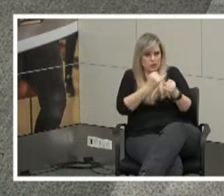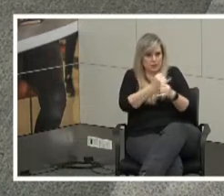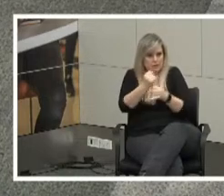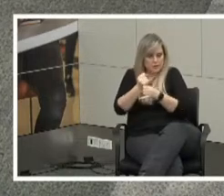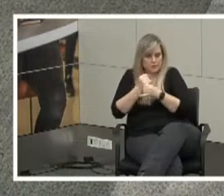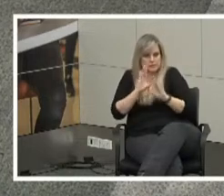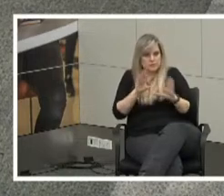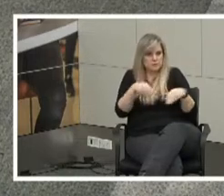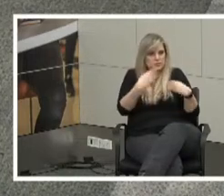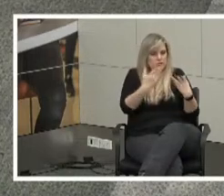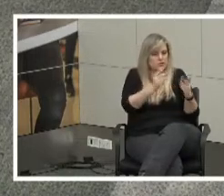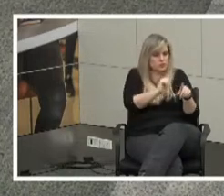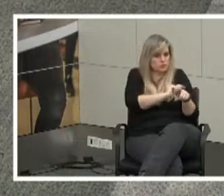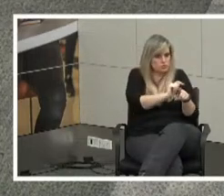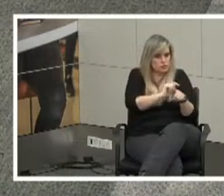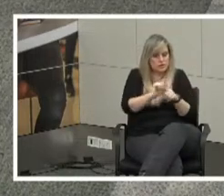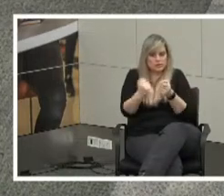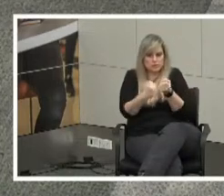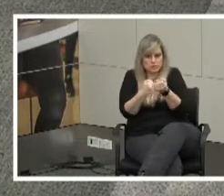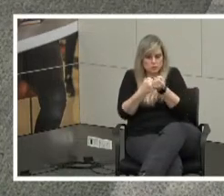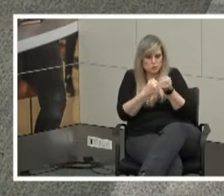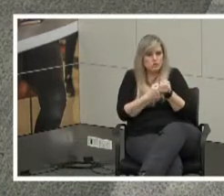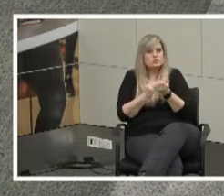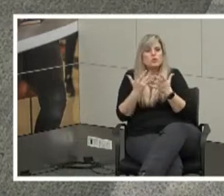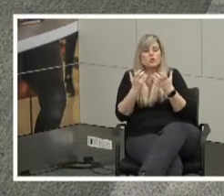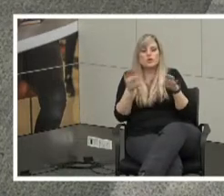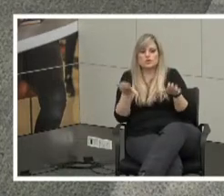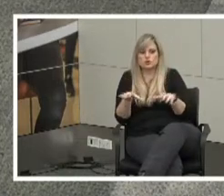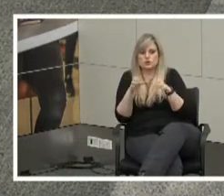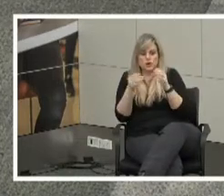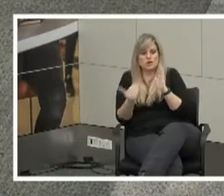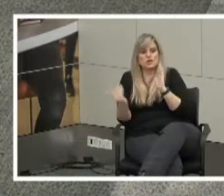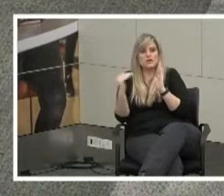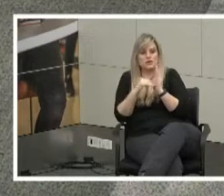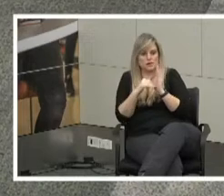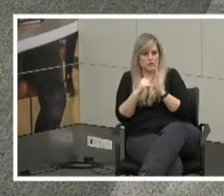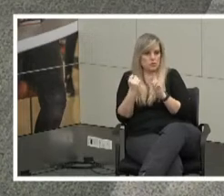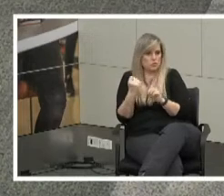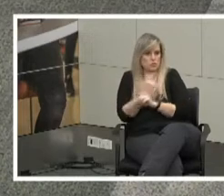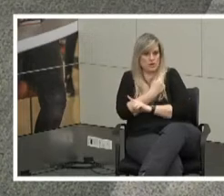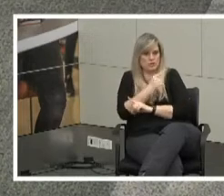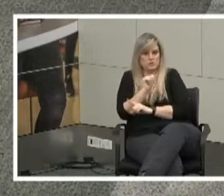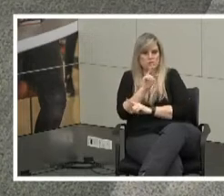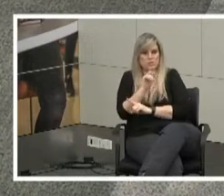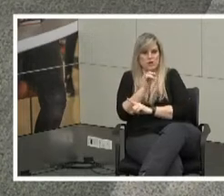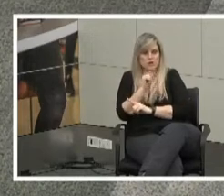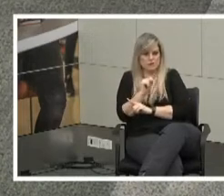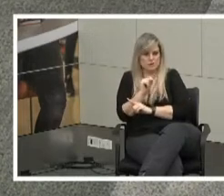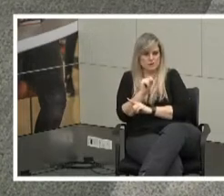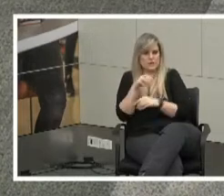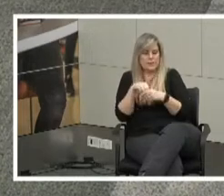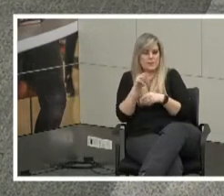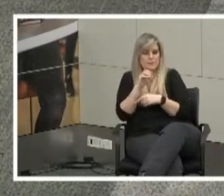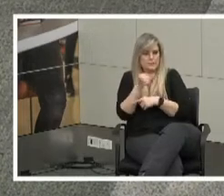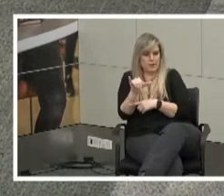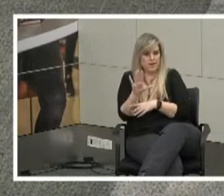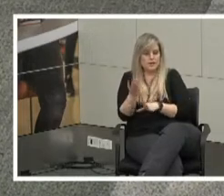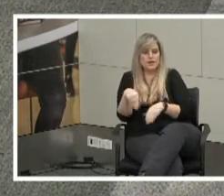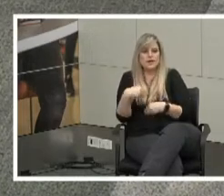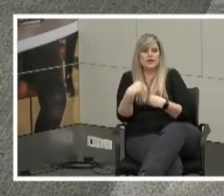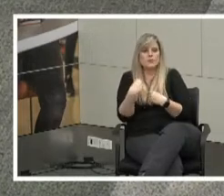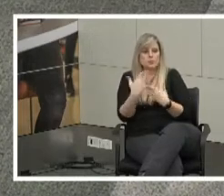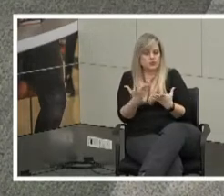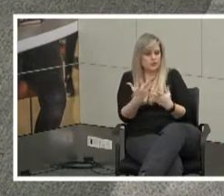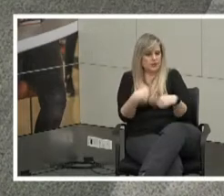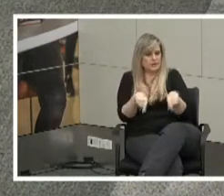training and support then we're going to do another randomized audit in May um and give them the same type